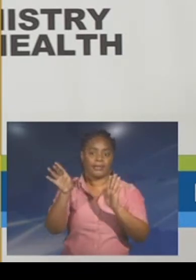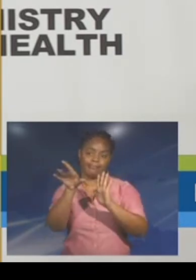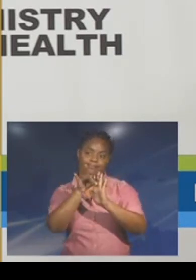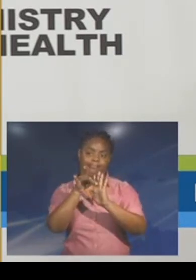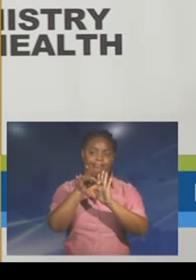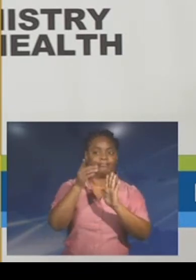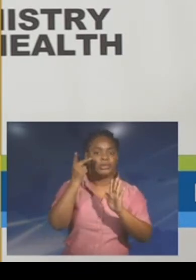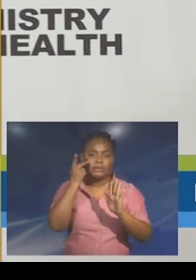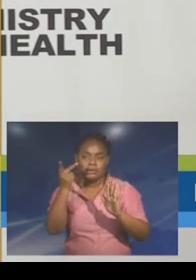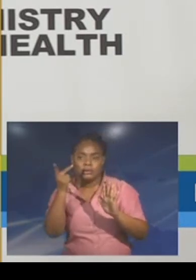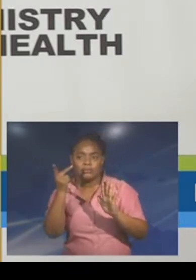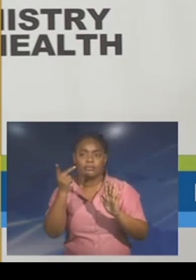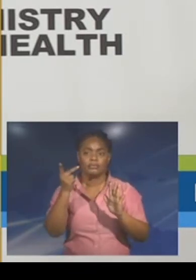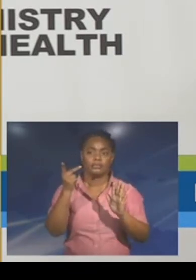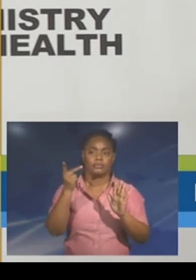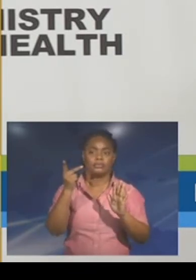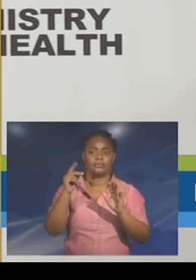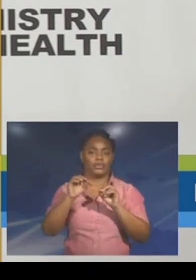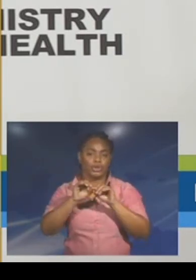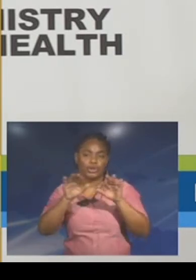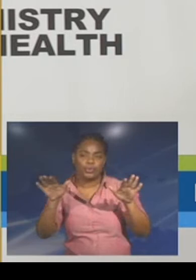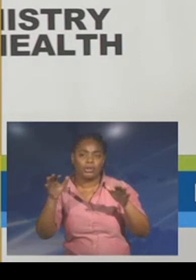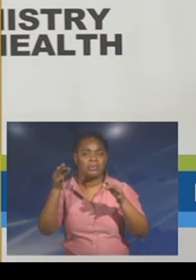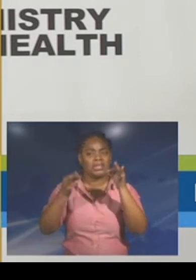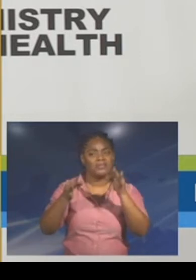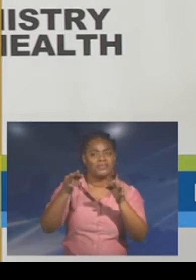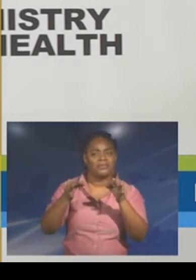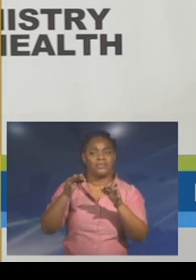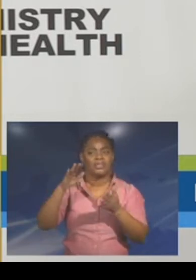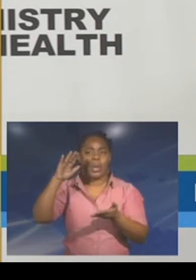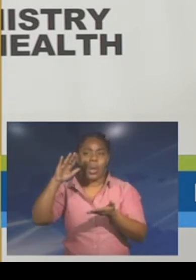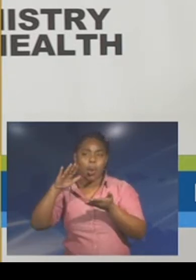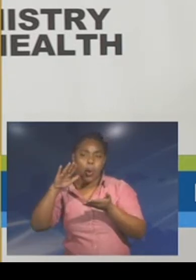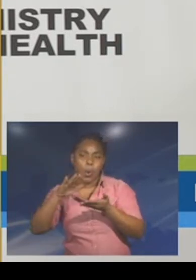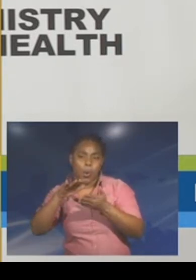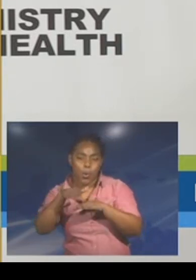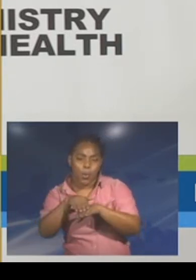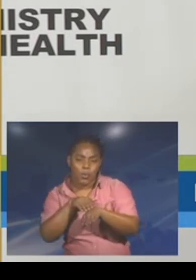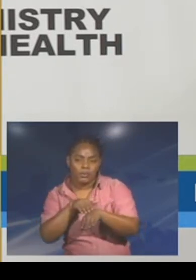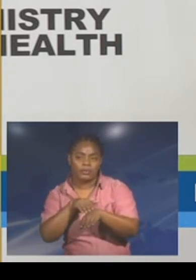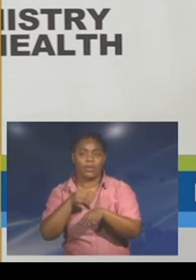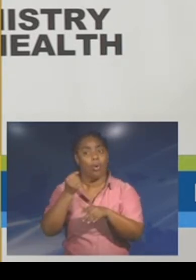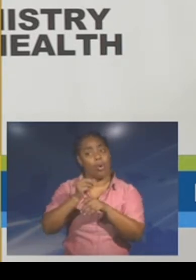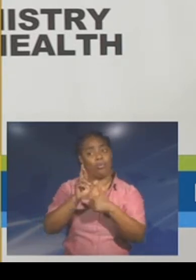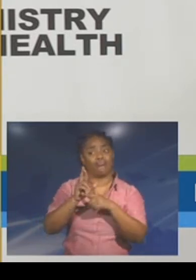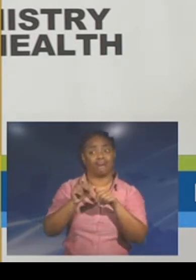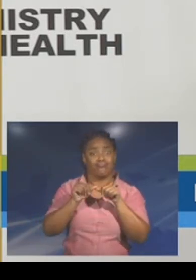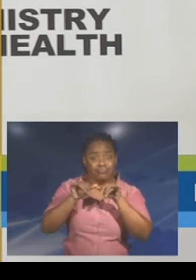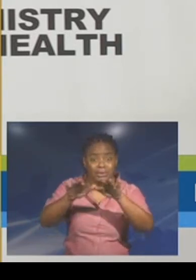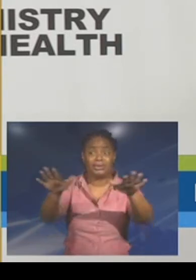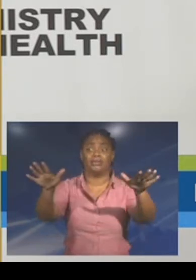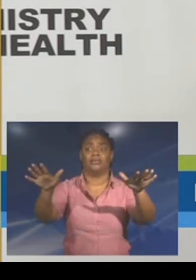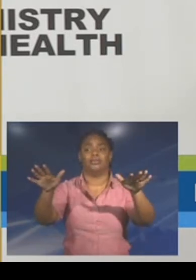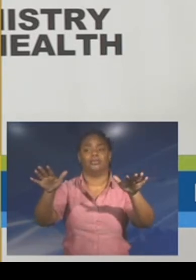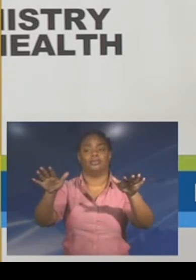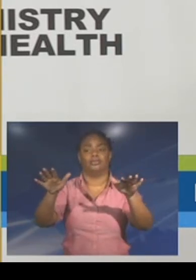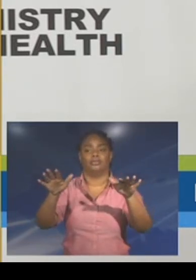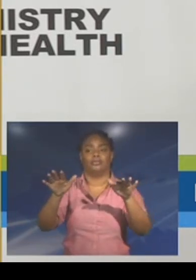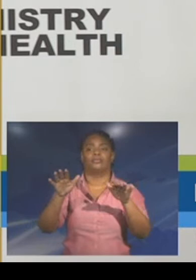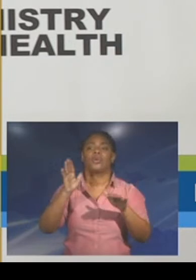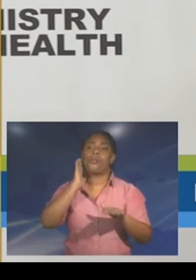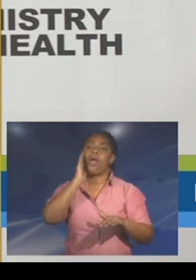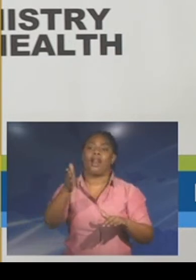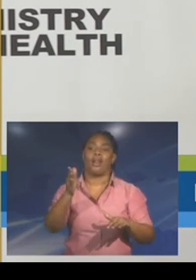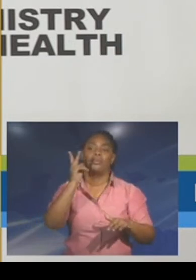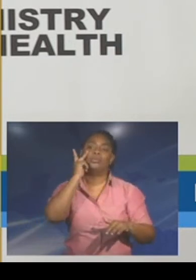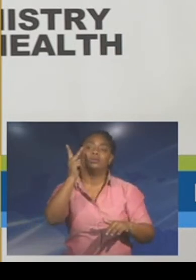current levels of transmission, we are monitoring all of that very carefully as we look at the ongoing ability of the